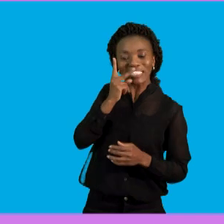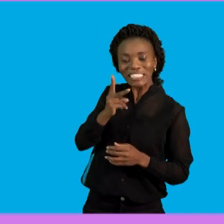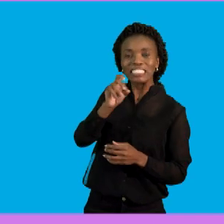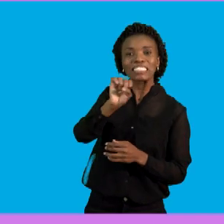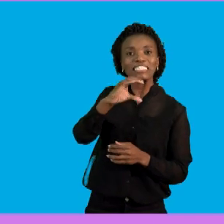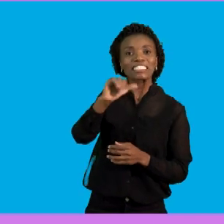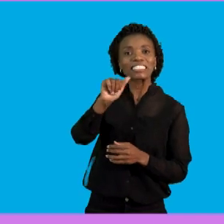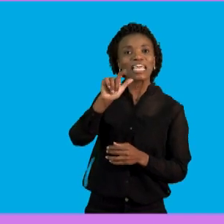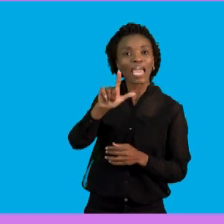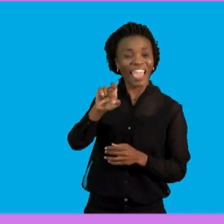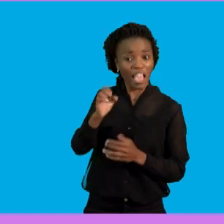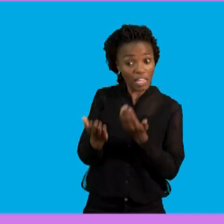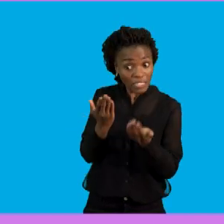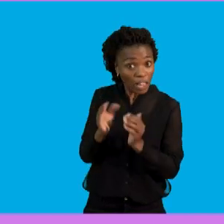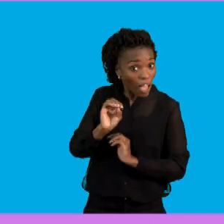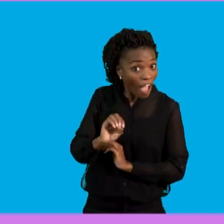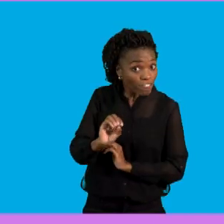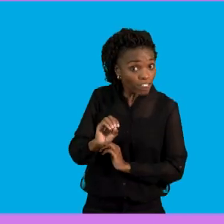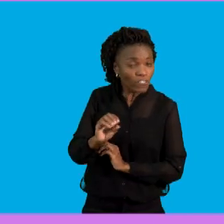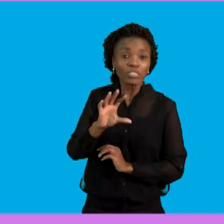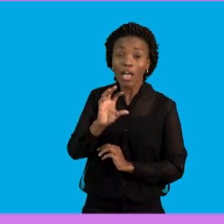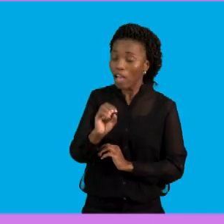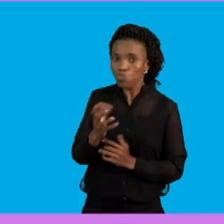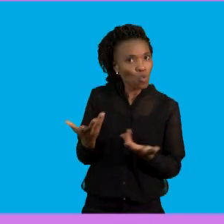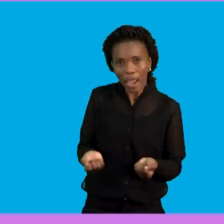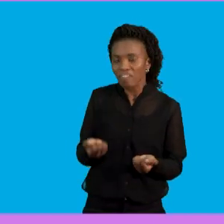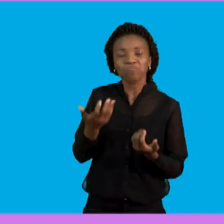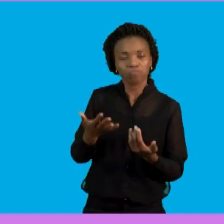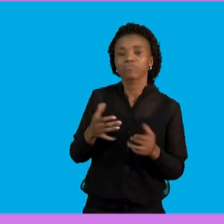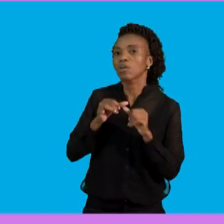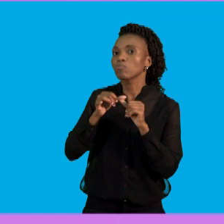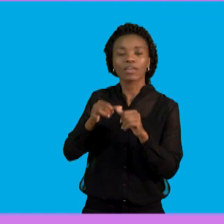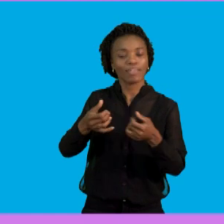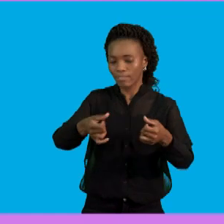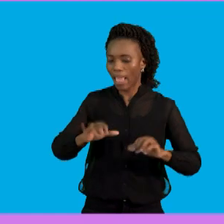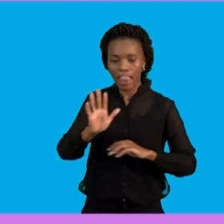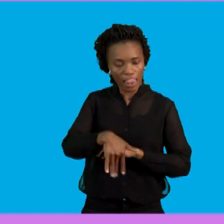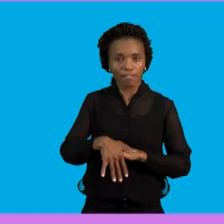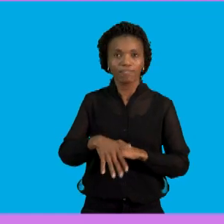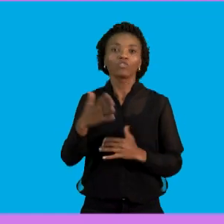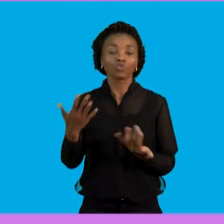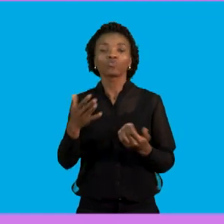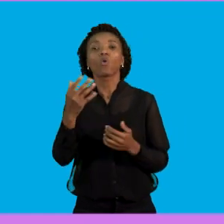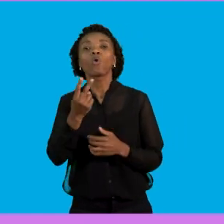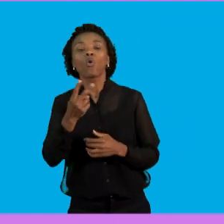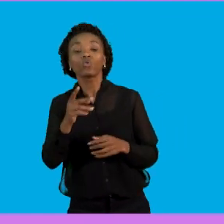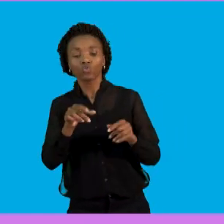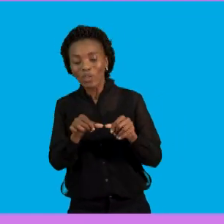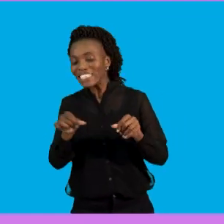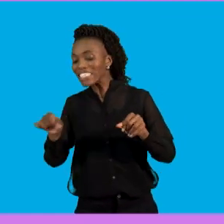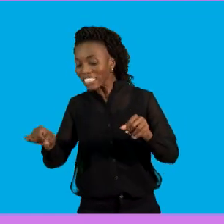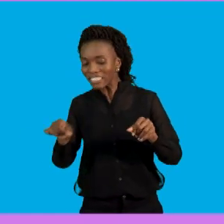it's not given, then you move on. Now, the distance and length may be measured using a ruler in